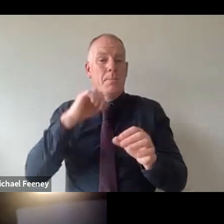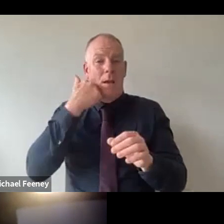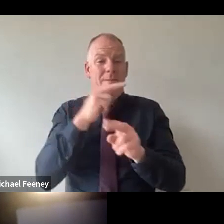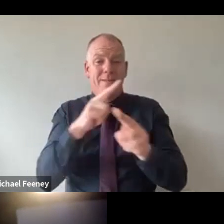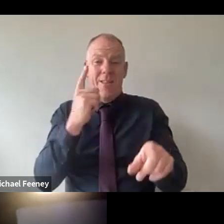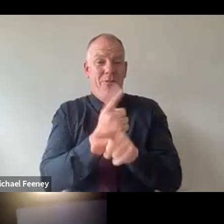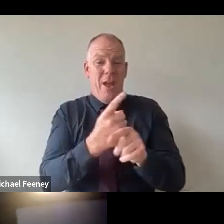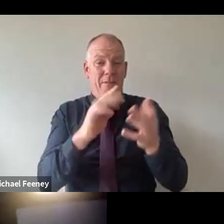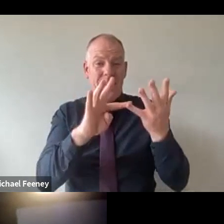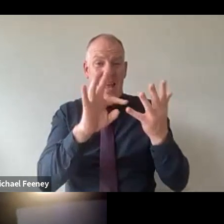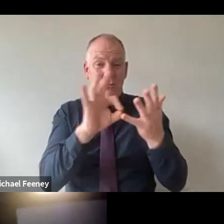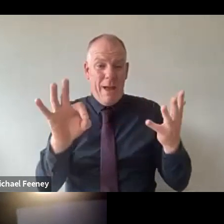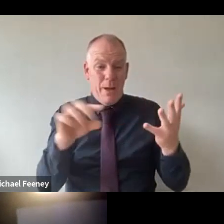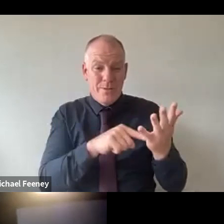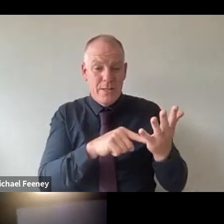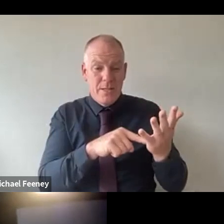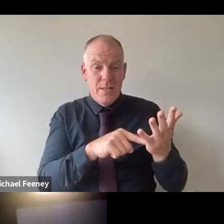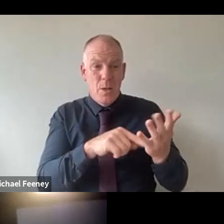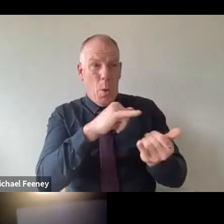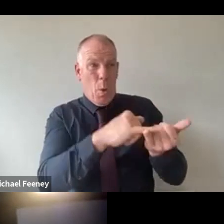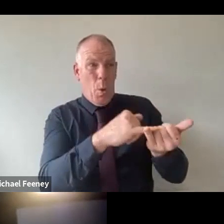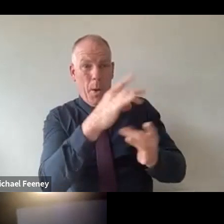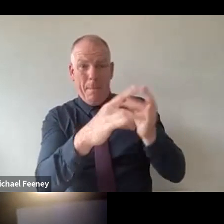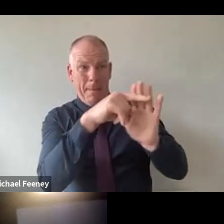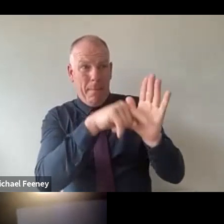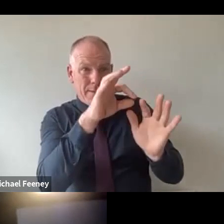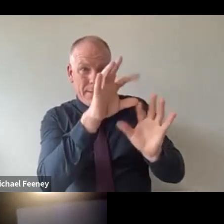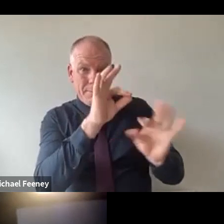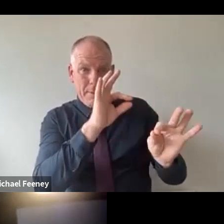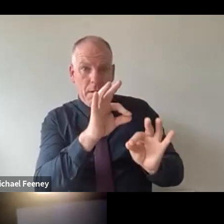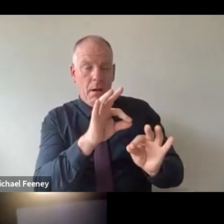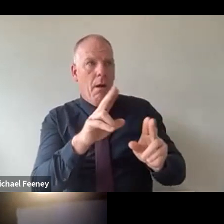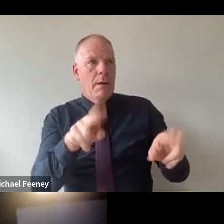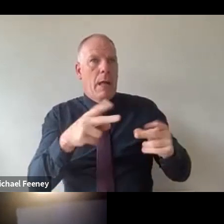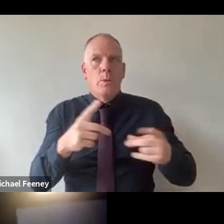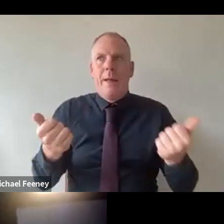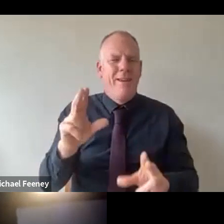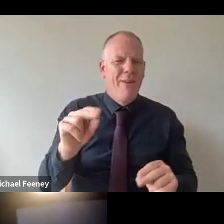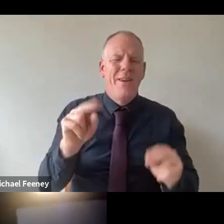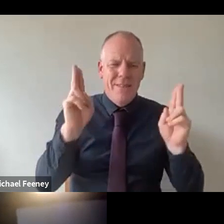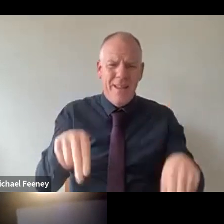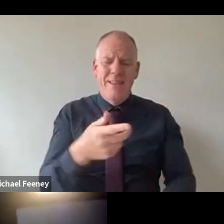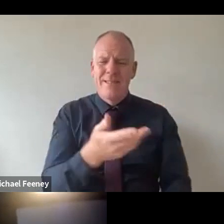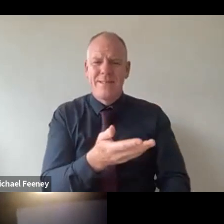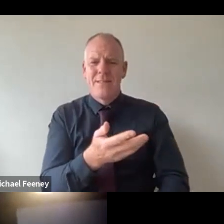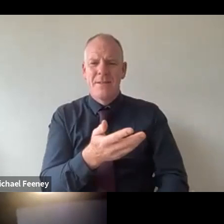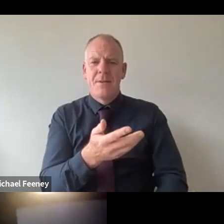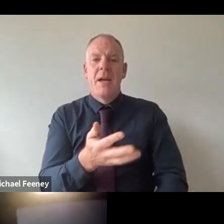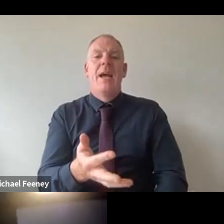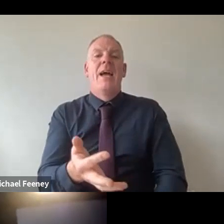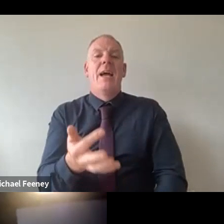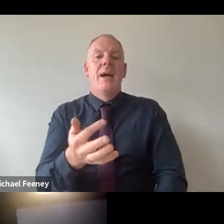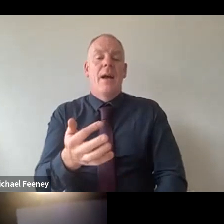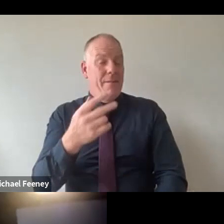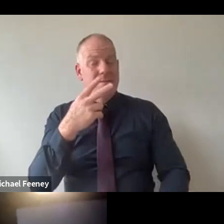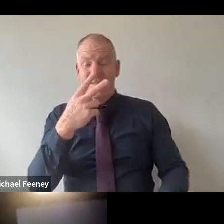9 grounds doesn't mean then that policymakers, civil society is just like, oh, well, we can't do anything on it. If we're pushing, like I've